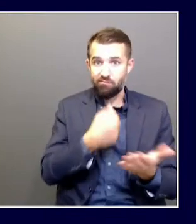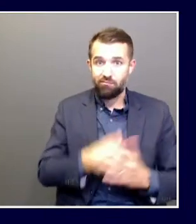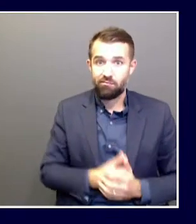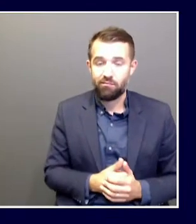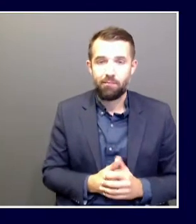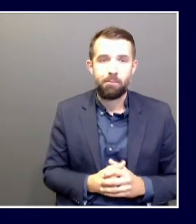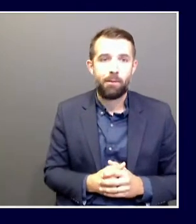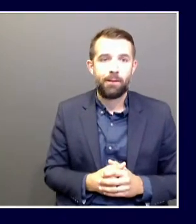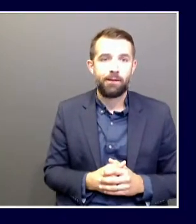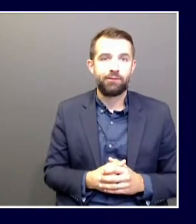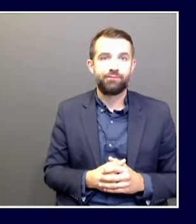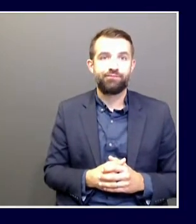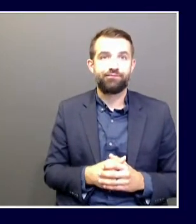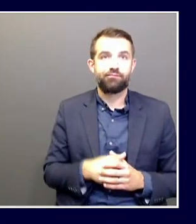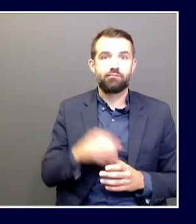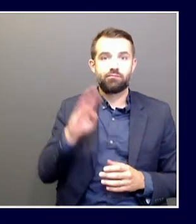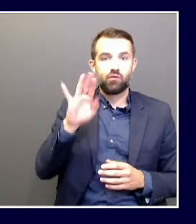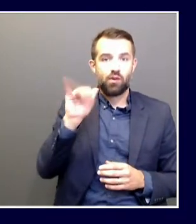next.